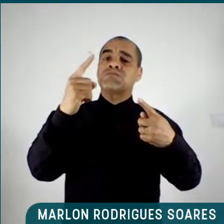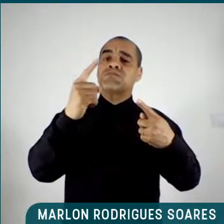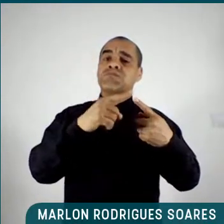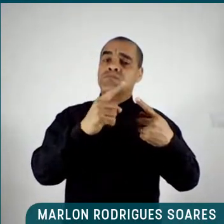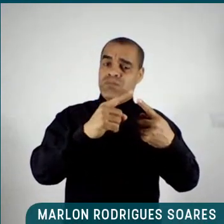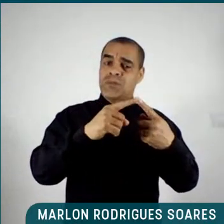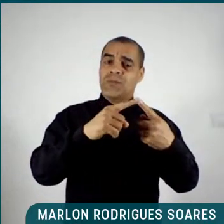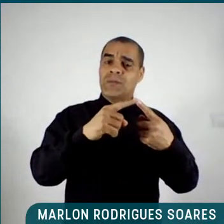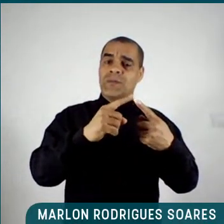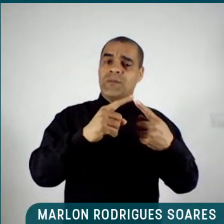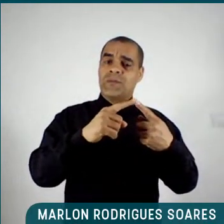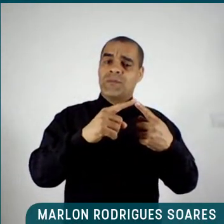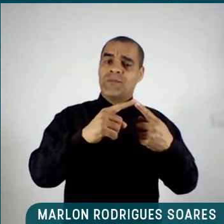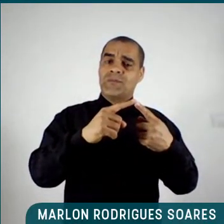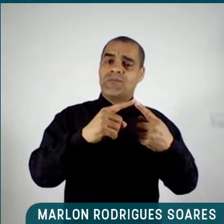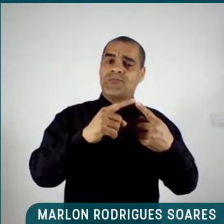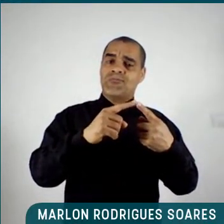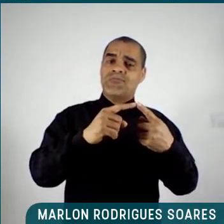First,